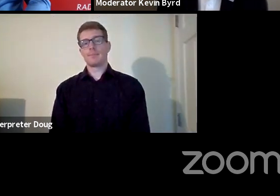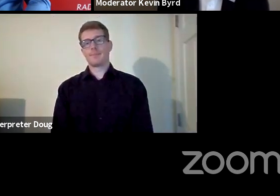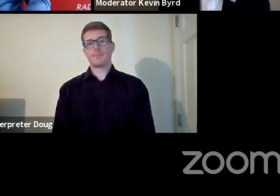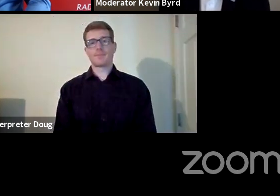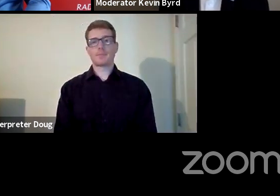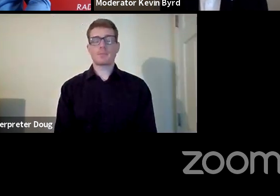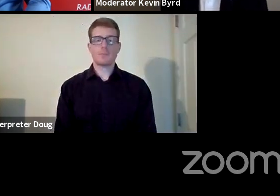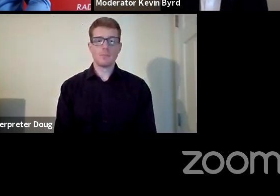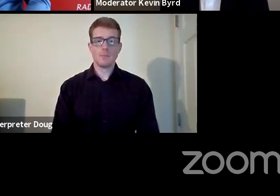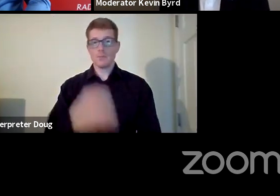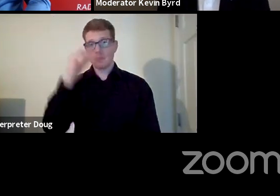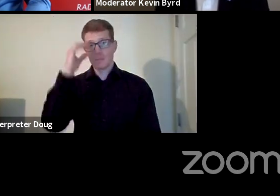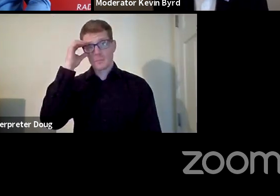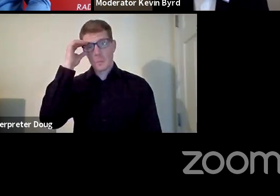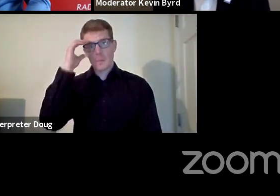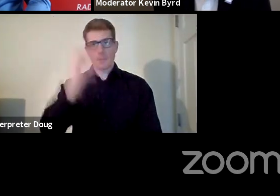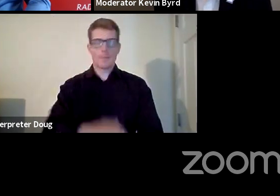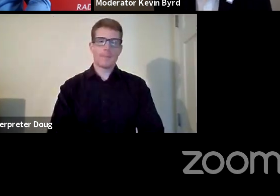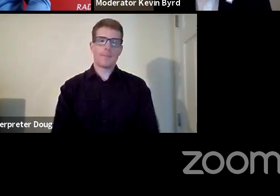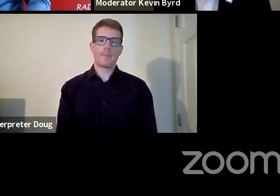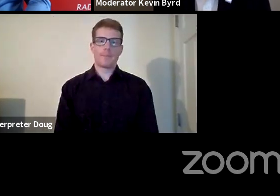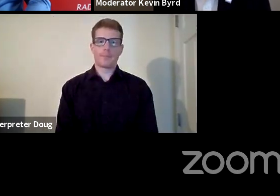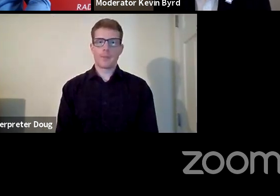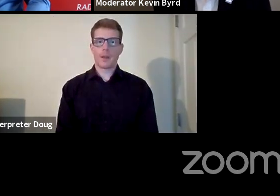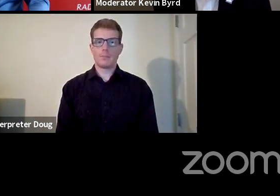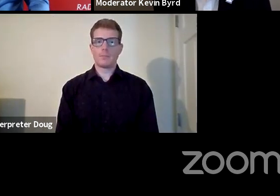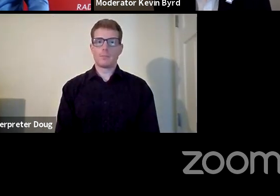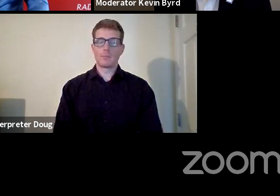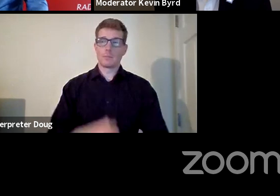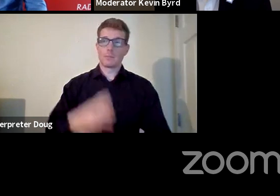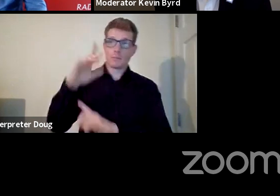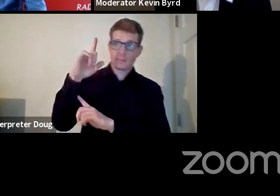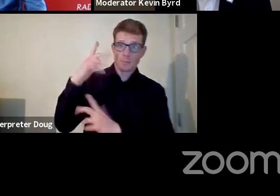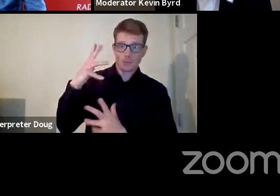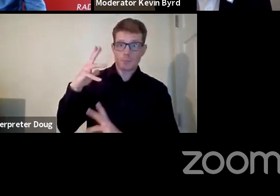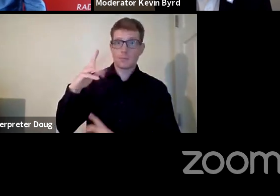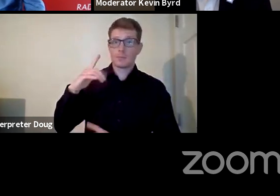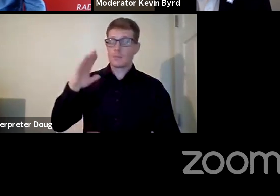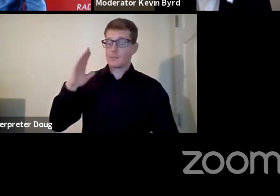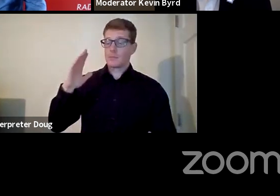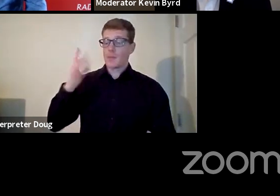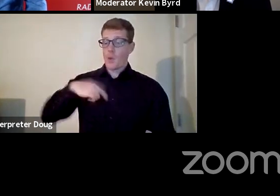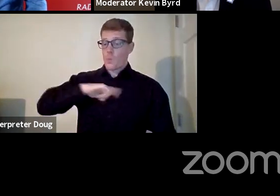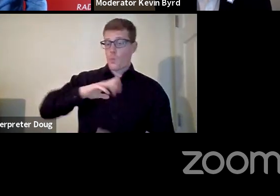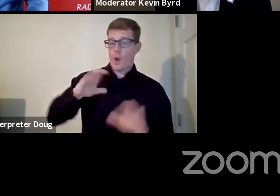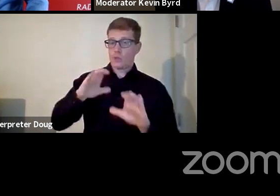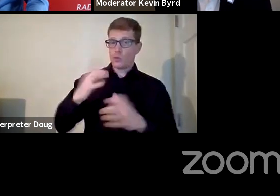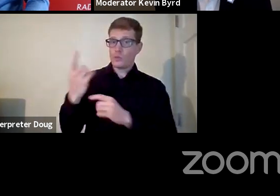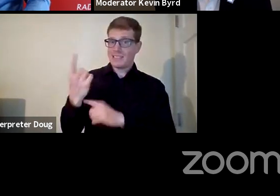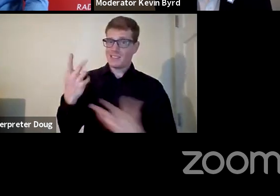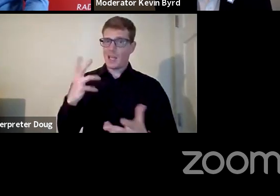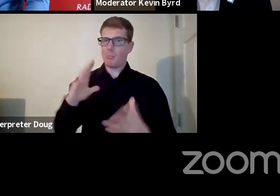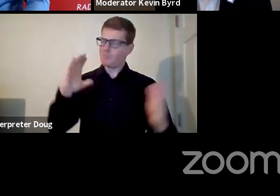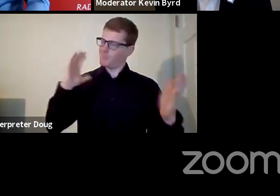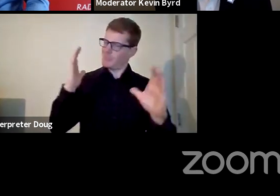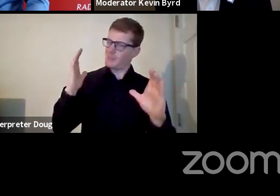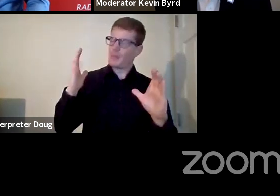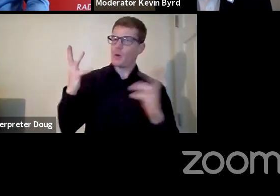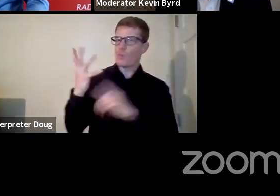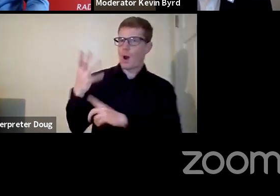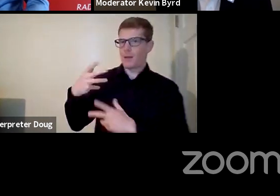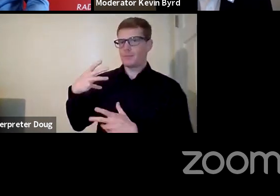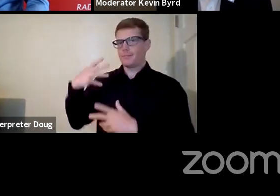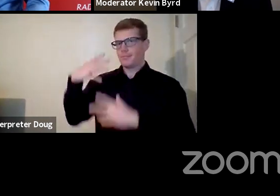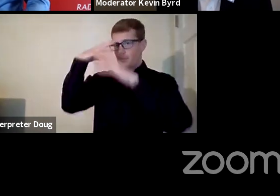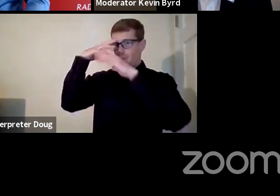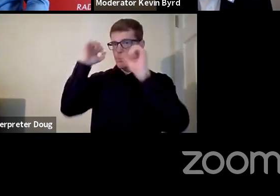Now, I could just say that we're doing something very similar to what President Hippel described. It's a